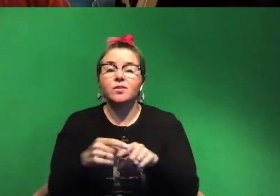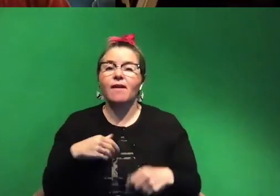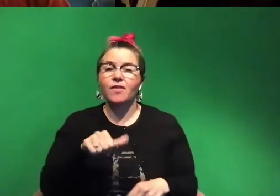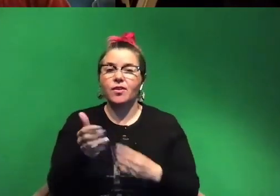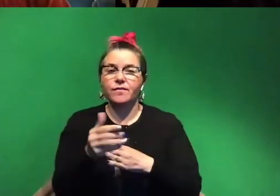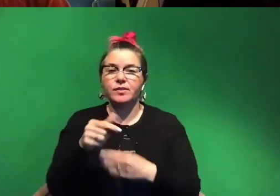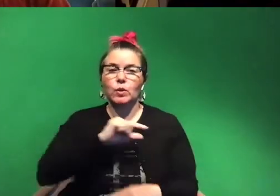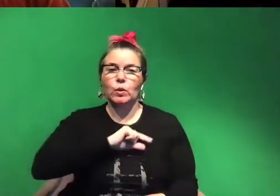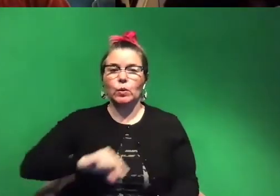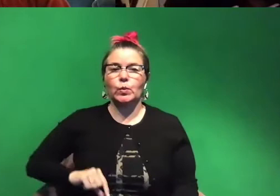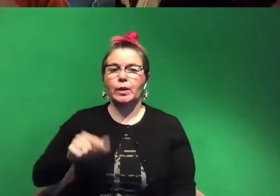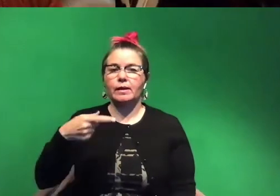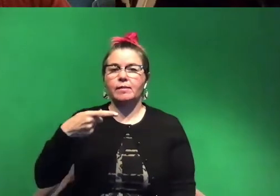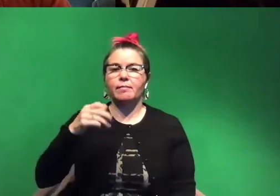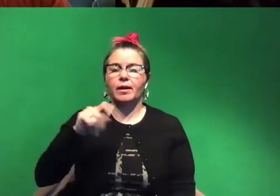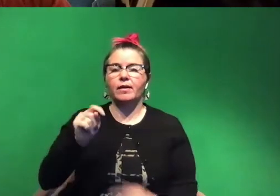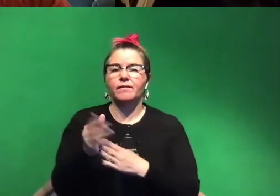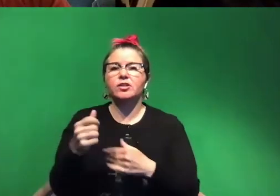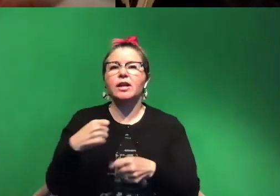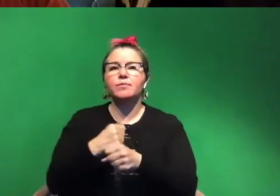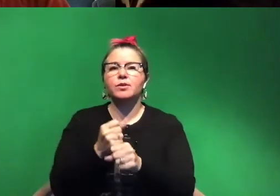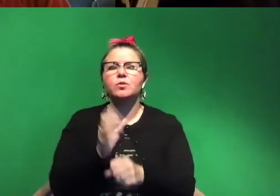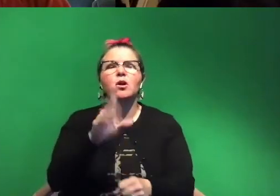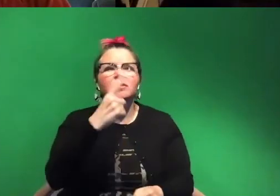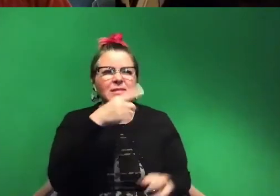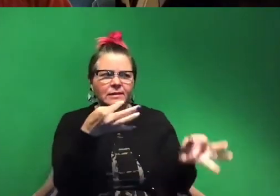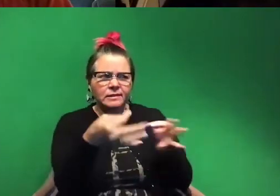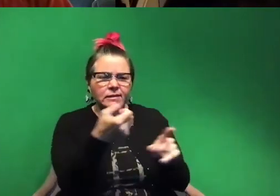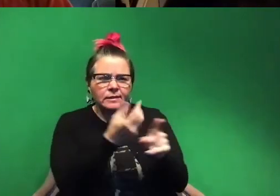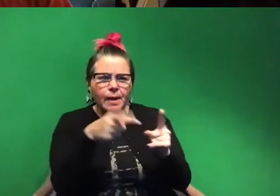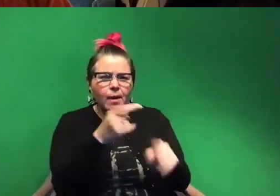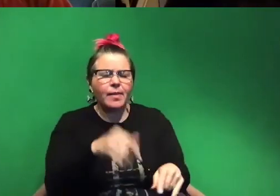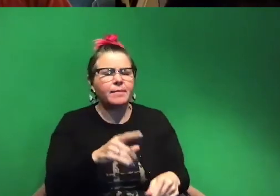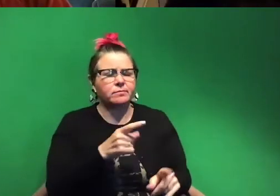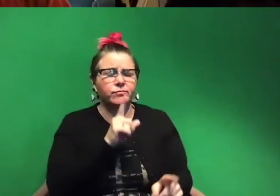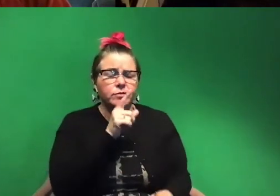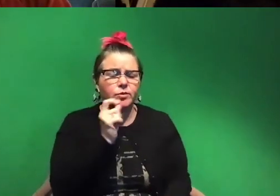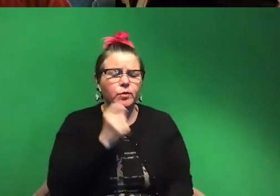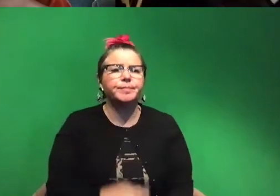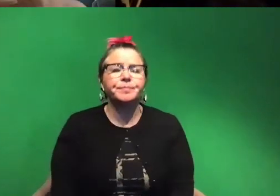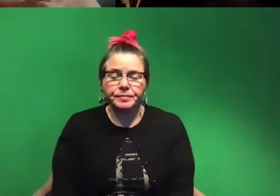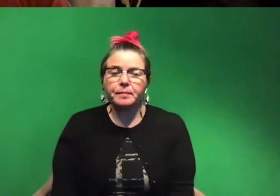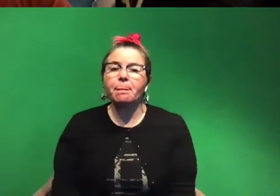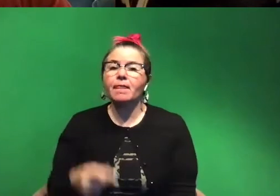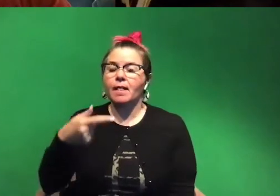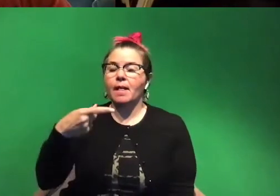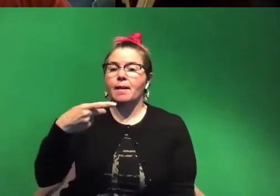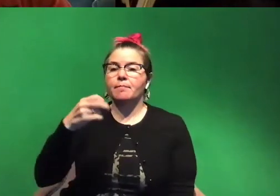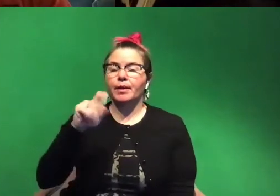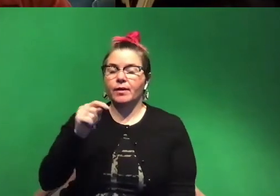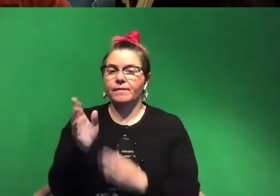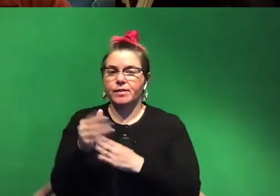queen parrotfish, which can produce. You know what? Tell us about that because that's so cool. Yeah, so the parrotfish can produce